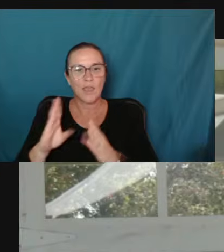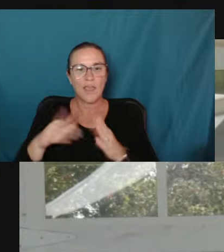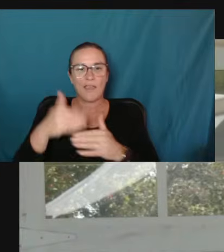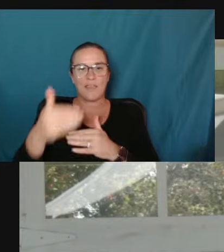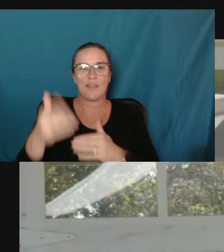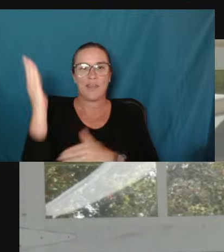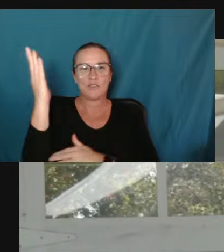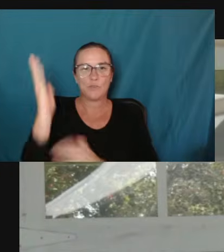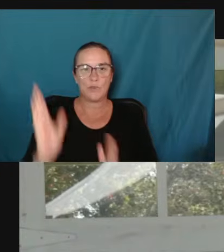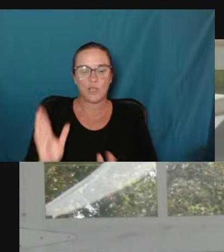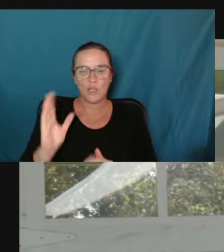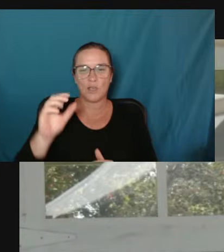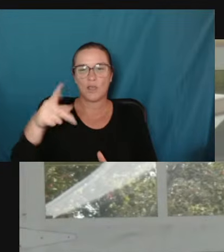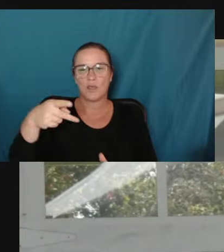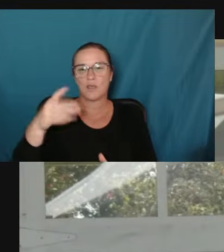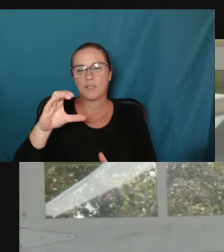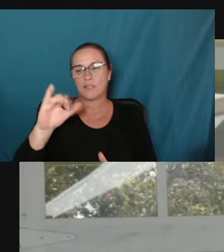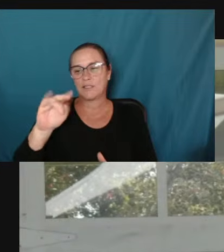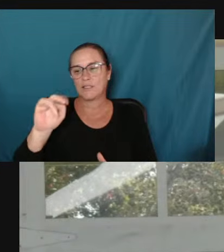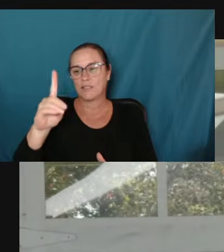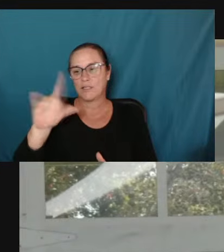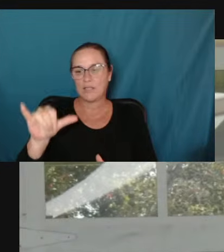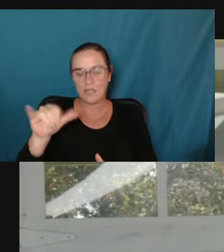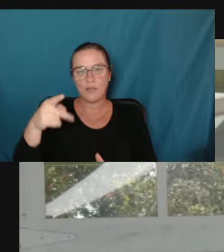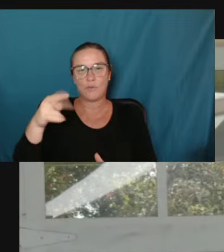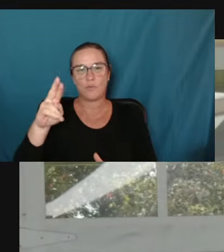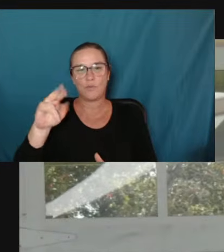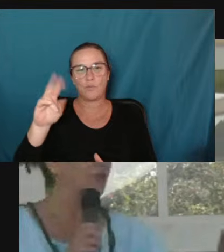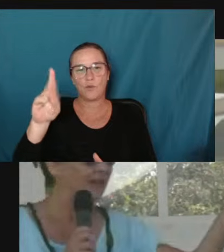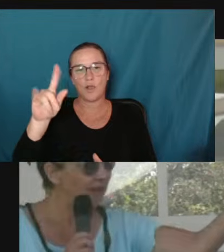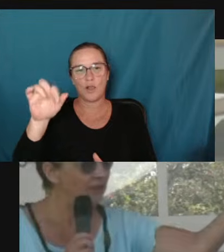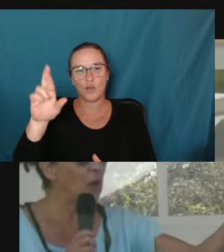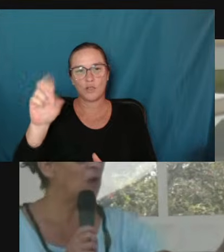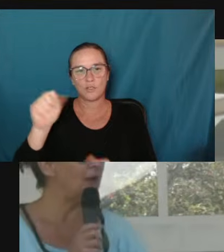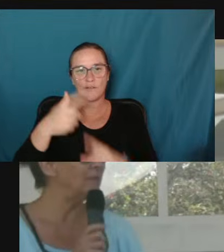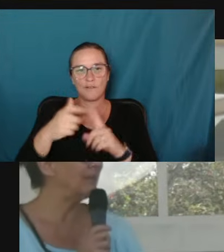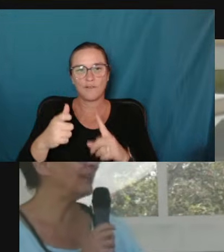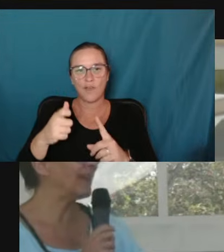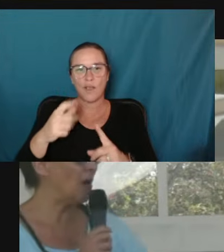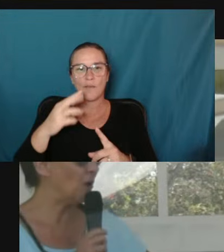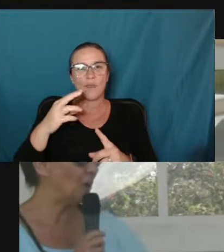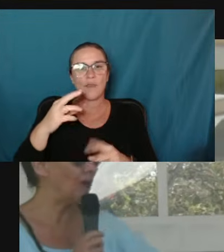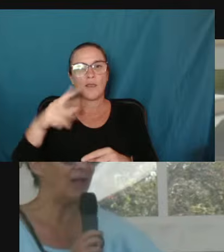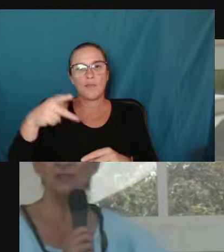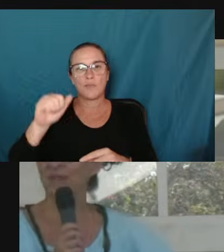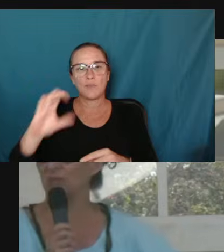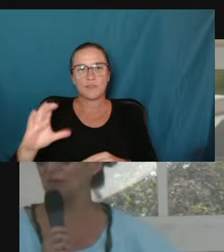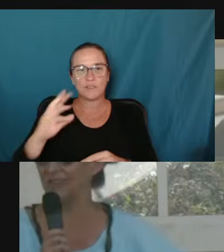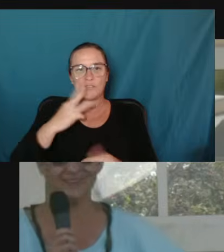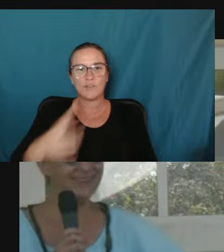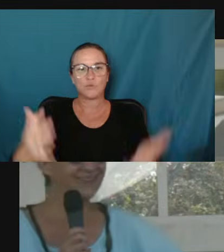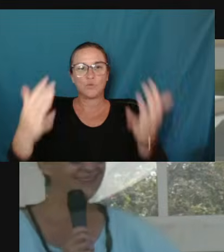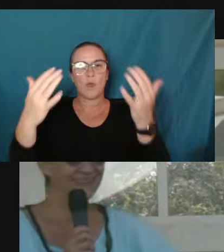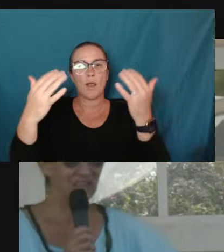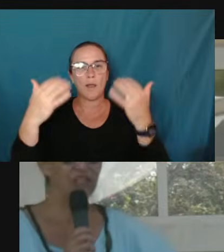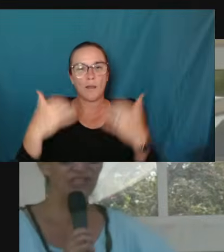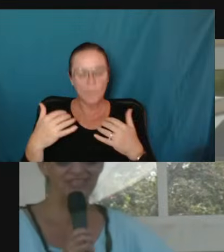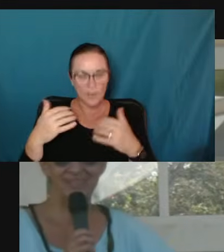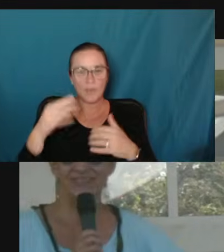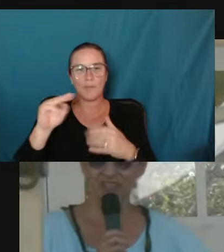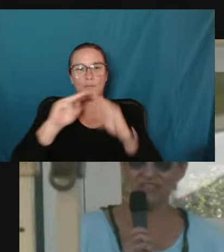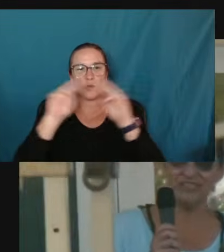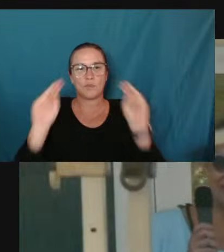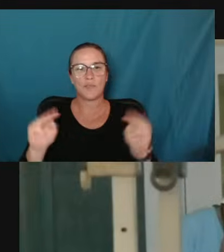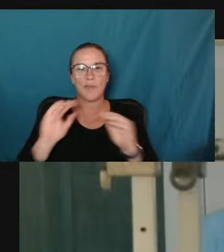is the executive director of the Pacific Tsunami Museum. Aloha, mia kakao. How's everyone?